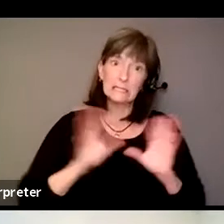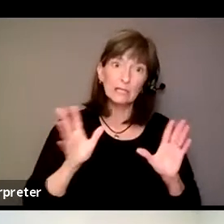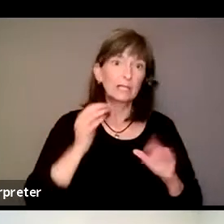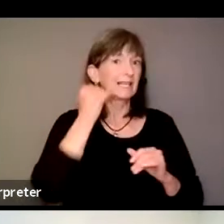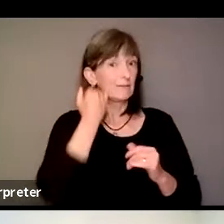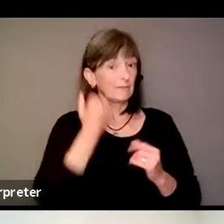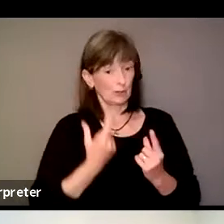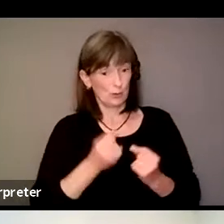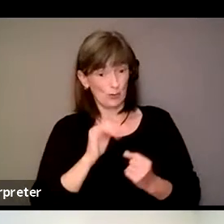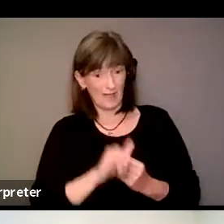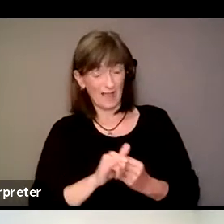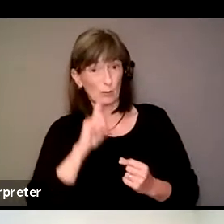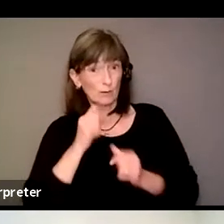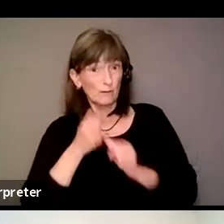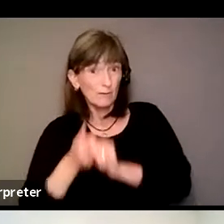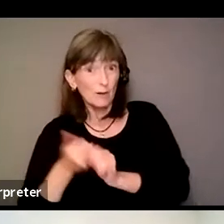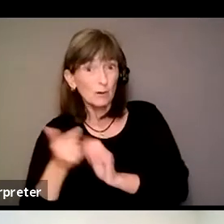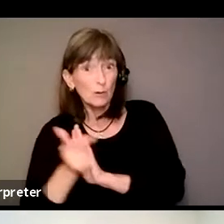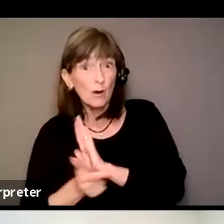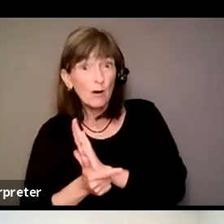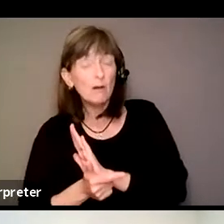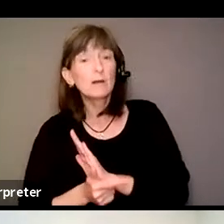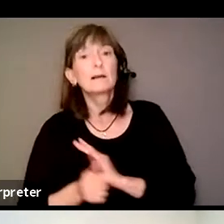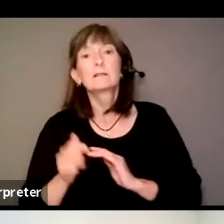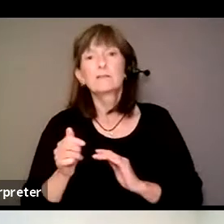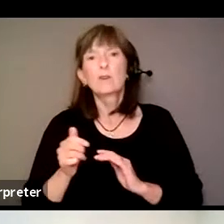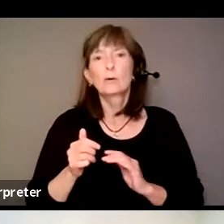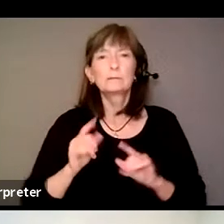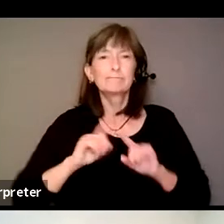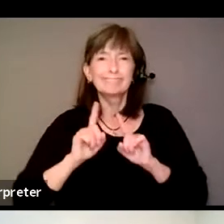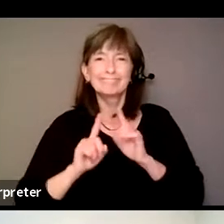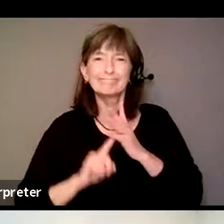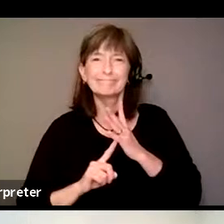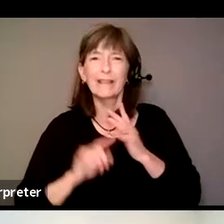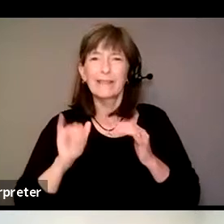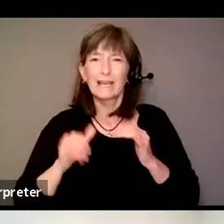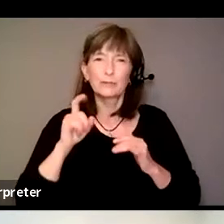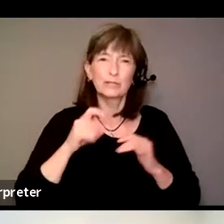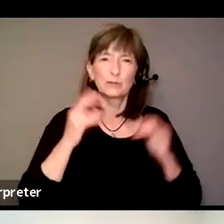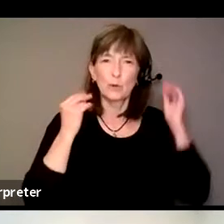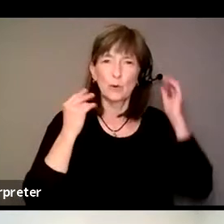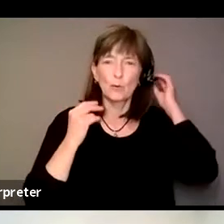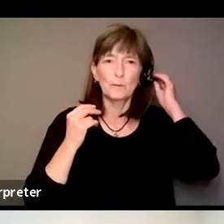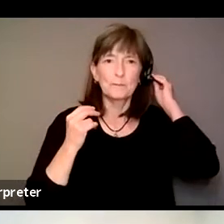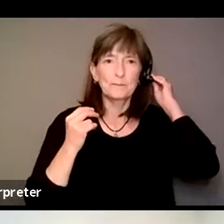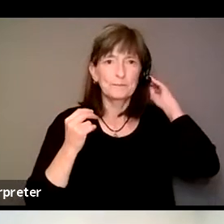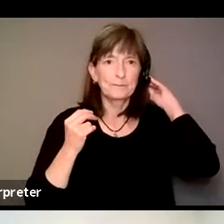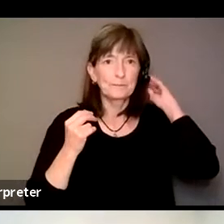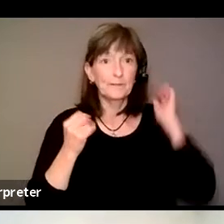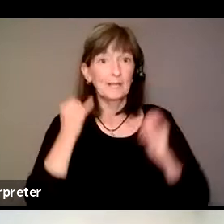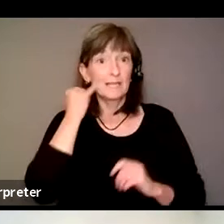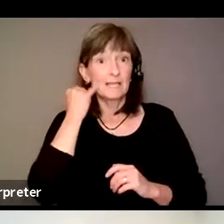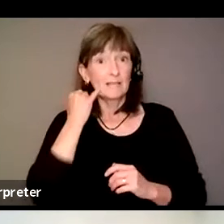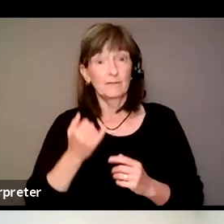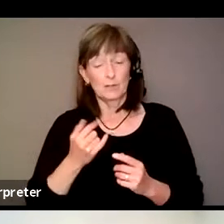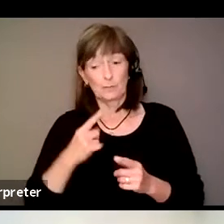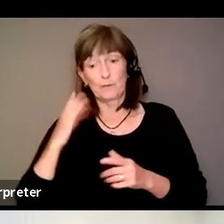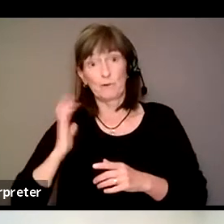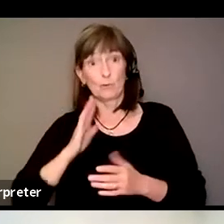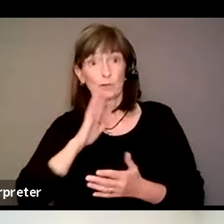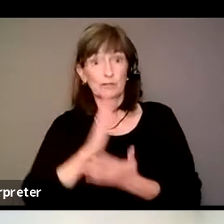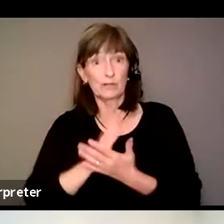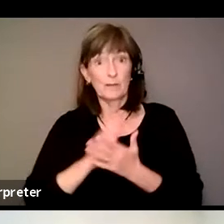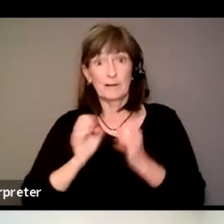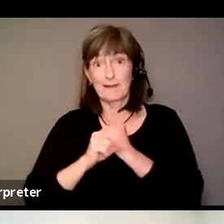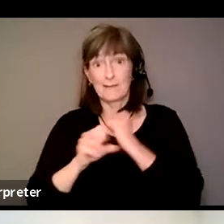meet the, you know, the legislative requirements, different things like that. So when we talk about the Make Your Mark campaign and encouraging